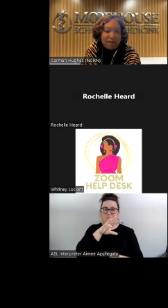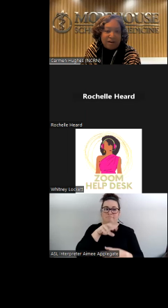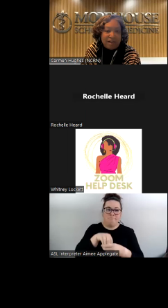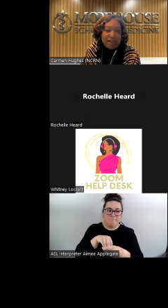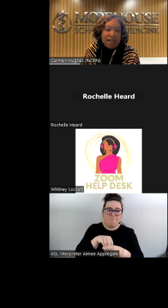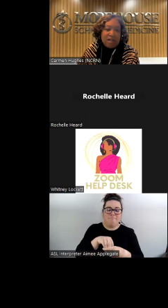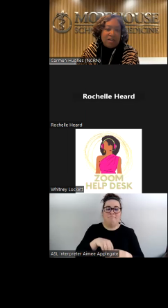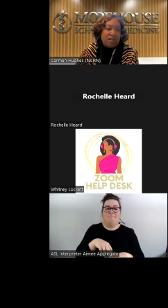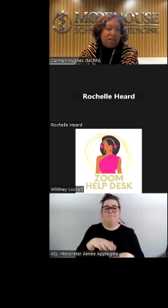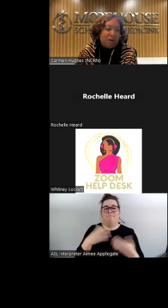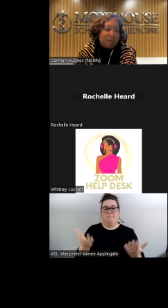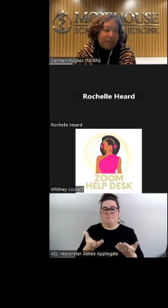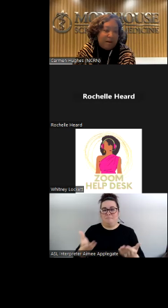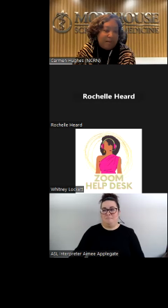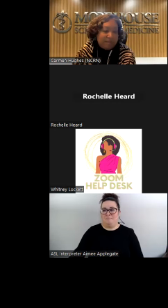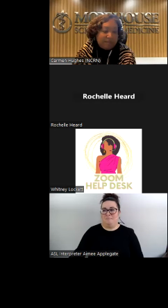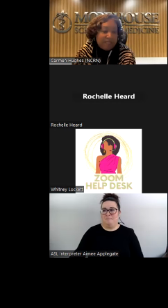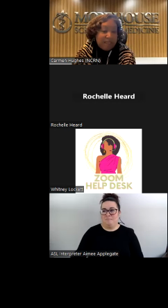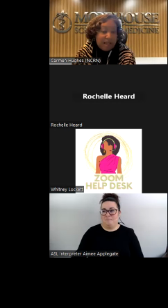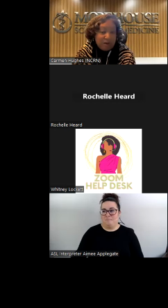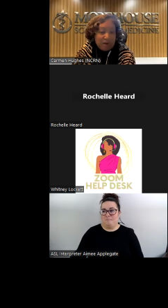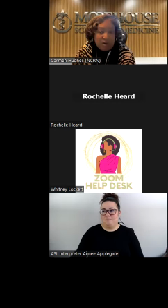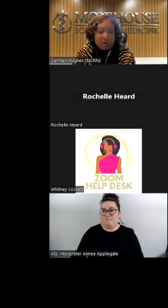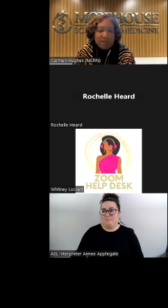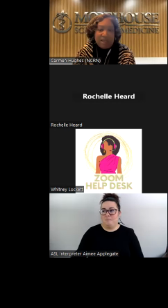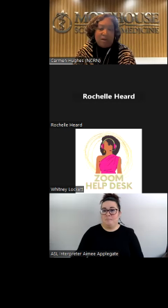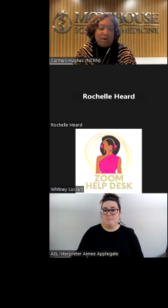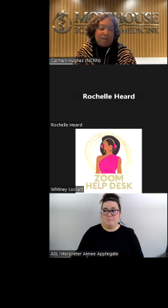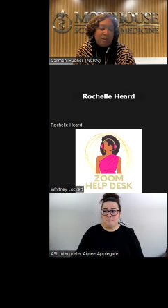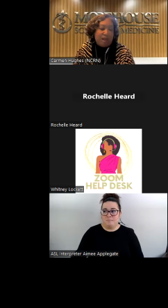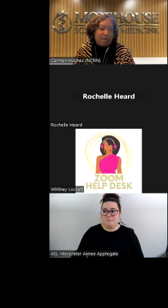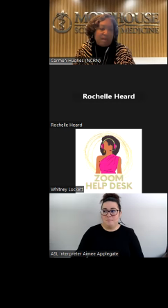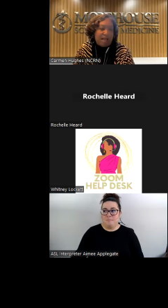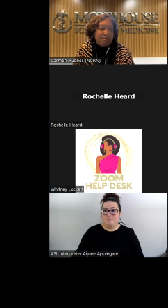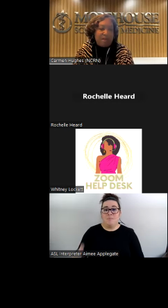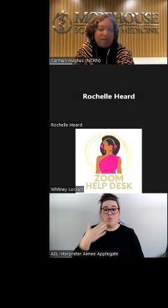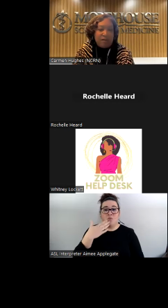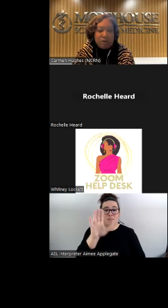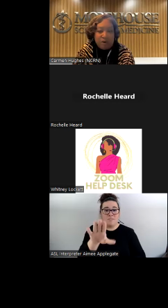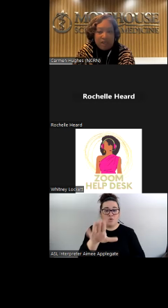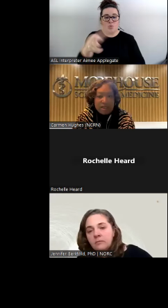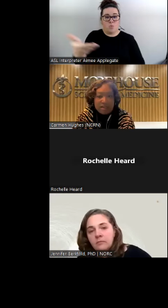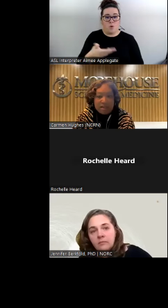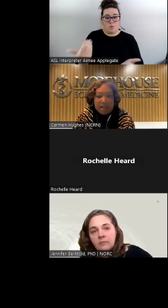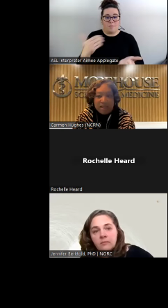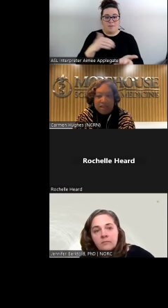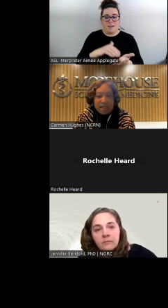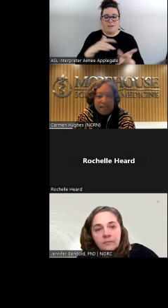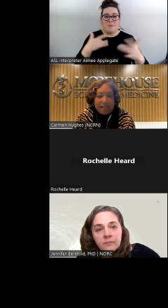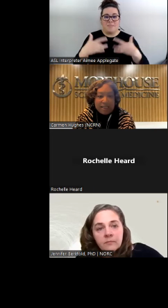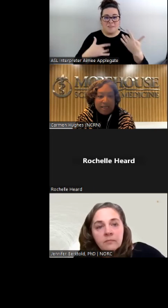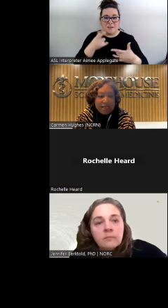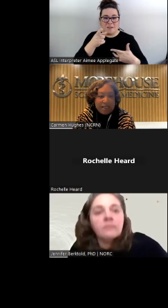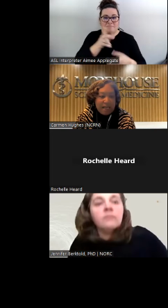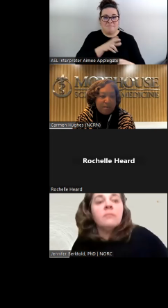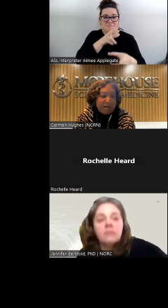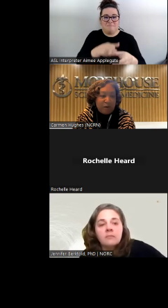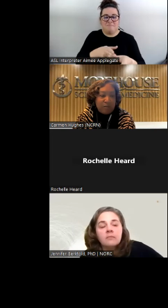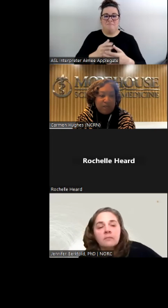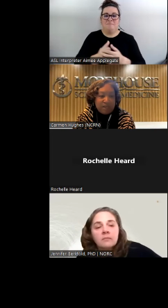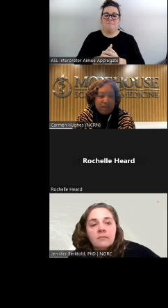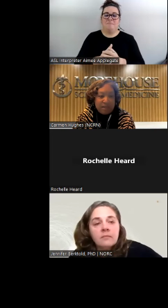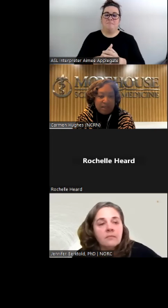it here. So good afternoon and welcome again. And we're so happy to have many of you joining us today and taking time